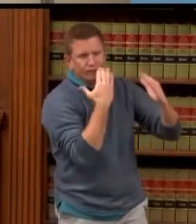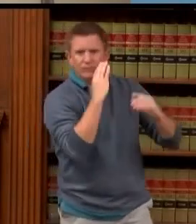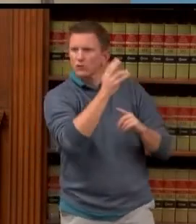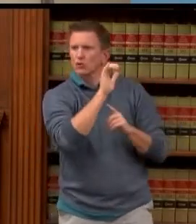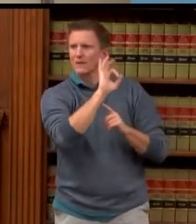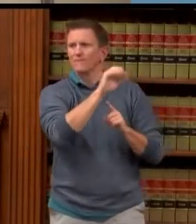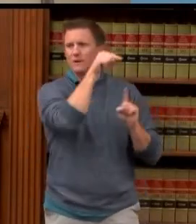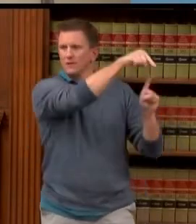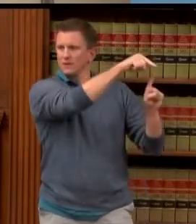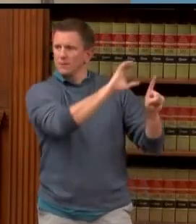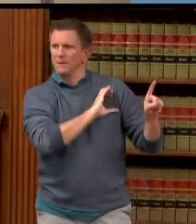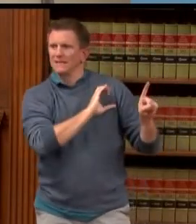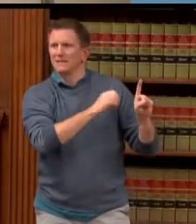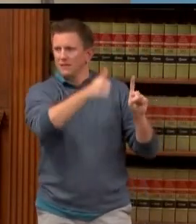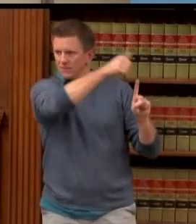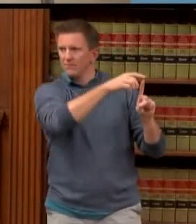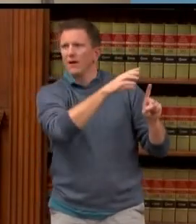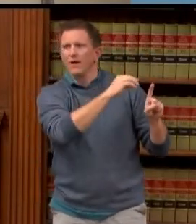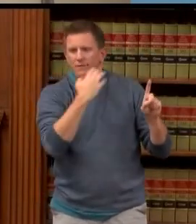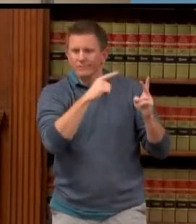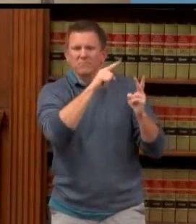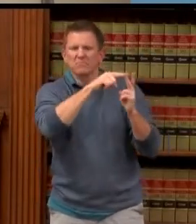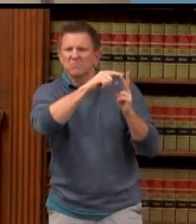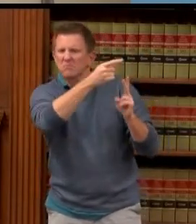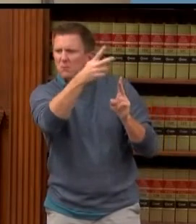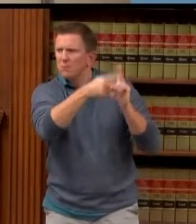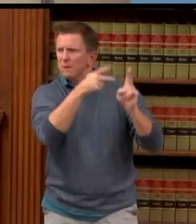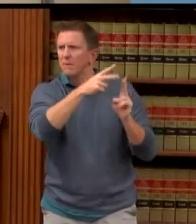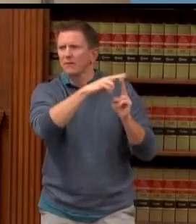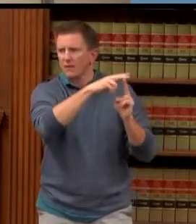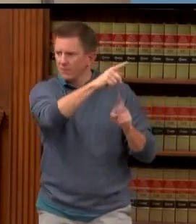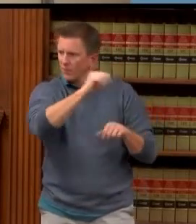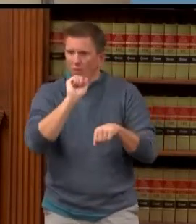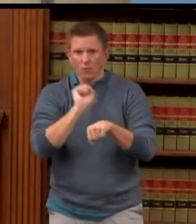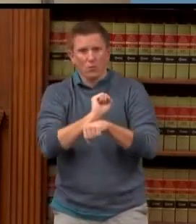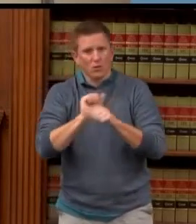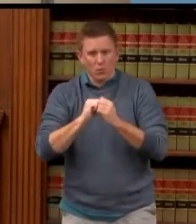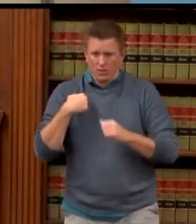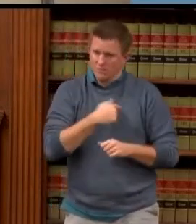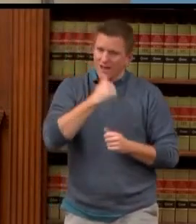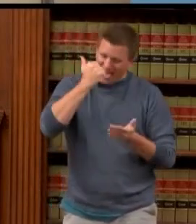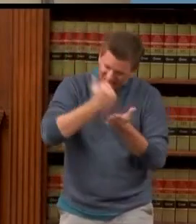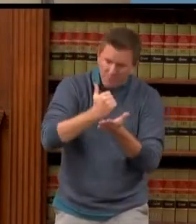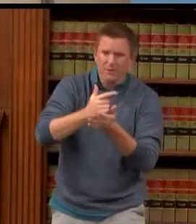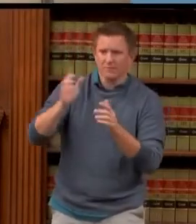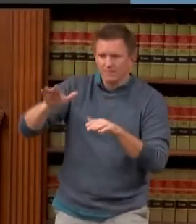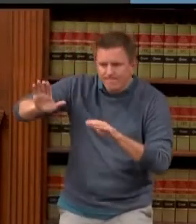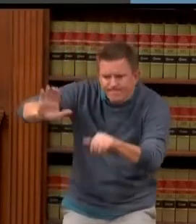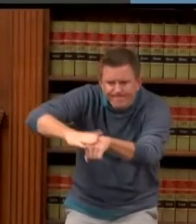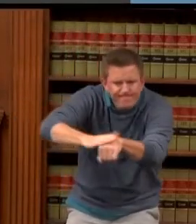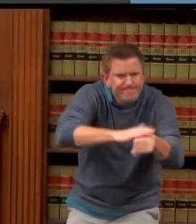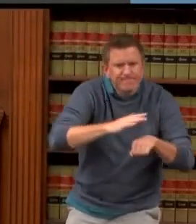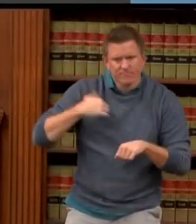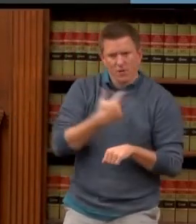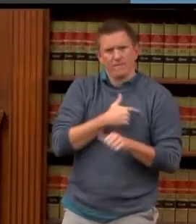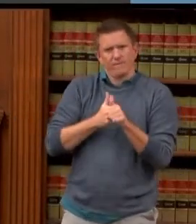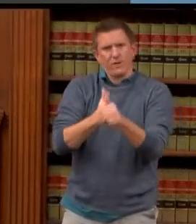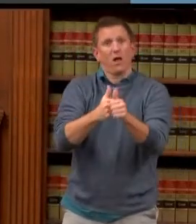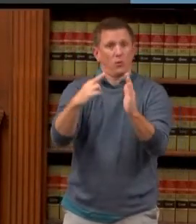as much compliance and adherence to these orders. Thanks, Donna. Next question.